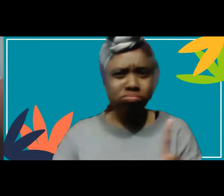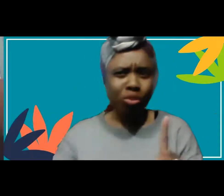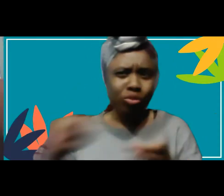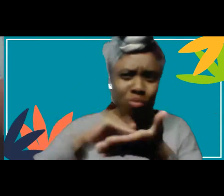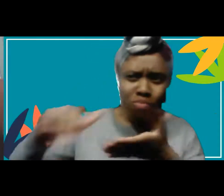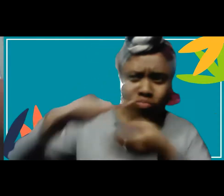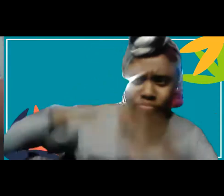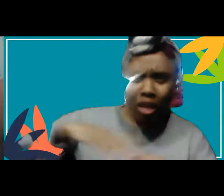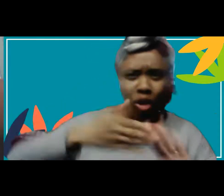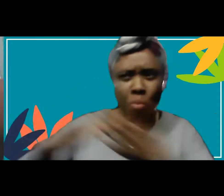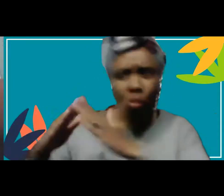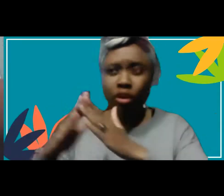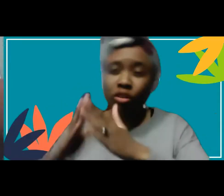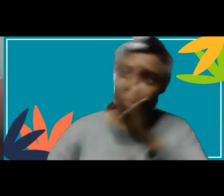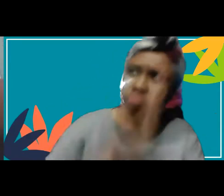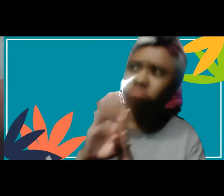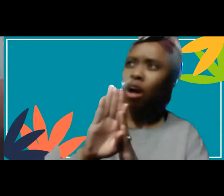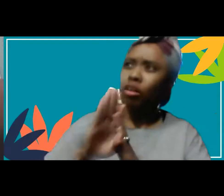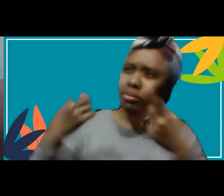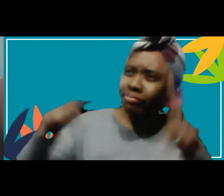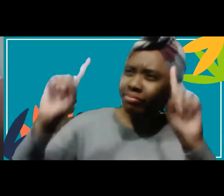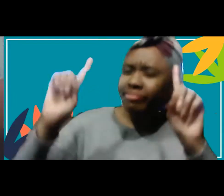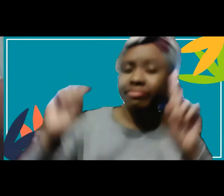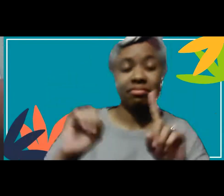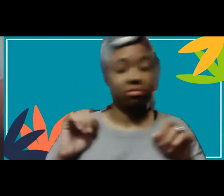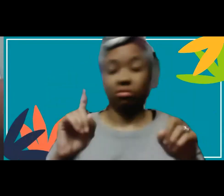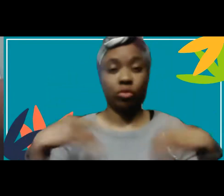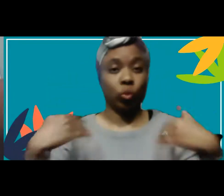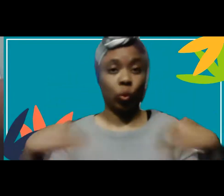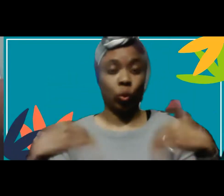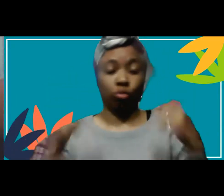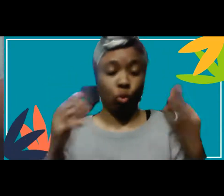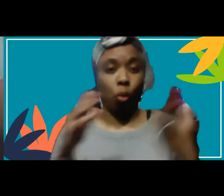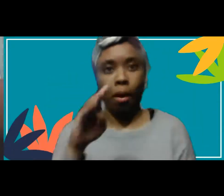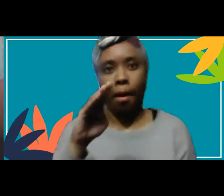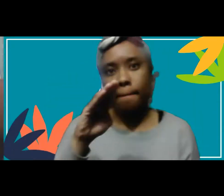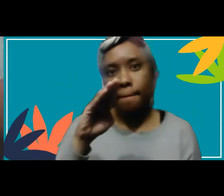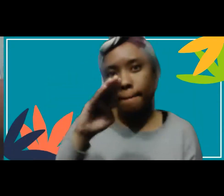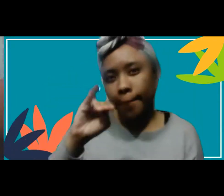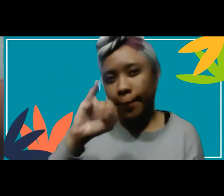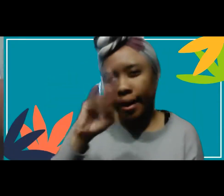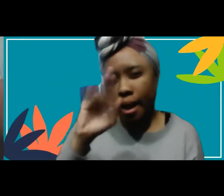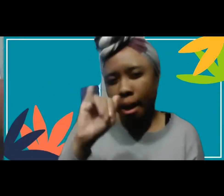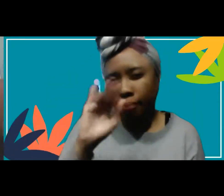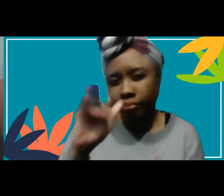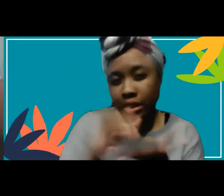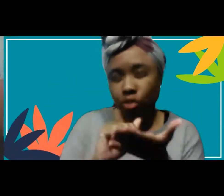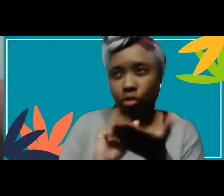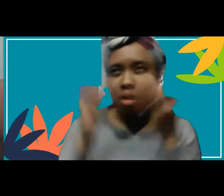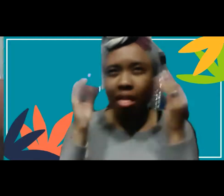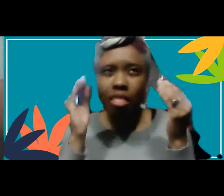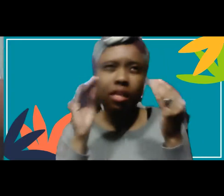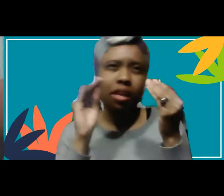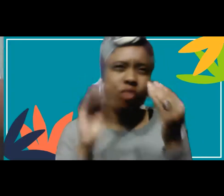our country. So much that Miami Worker Center is really thinking about and pushing our